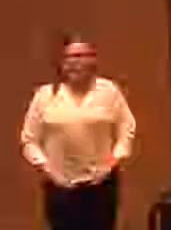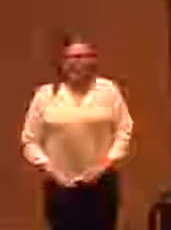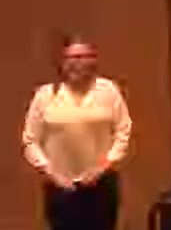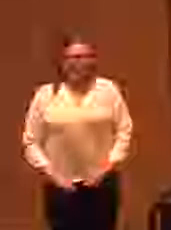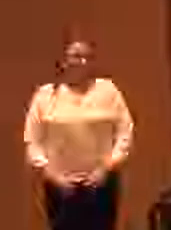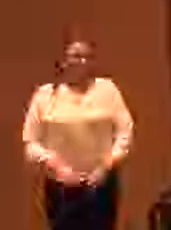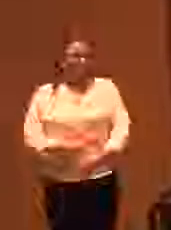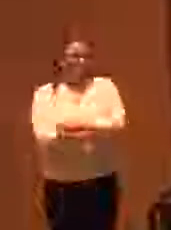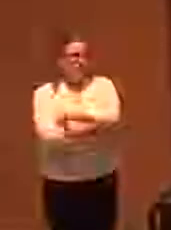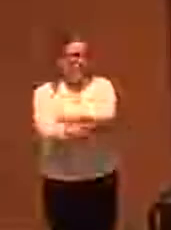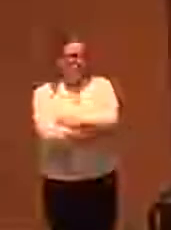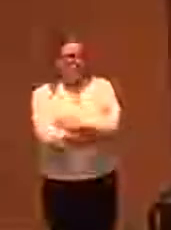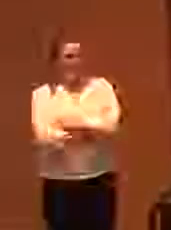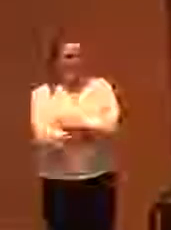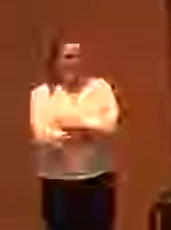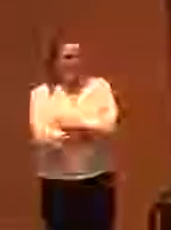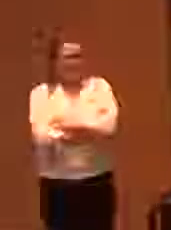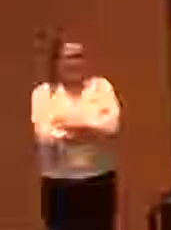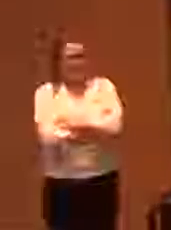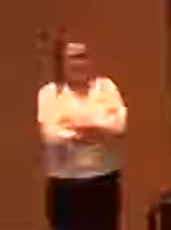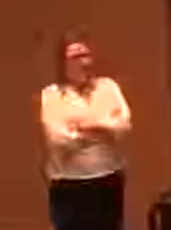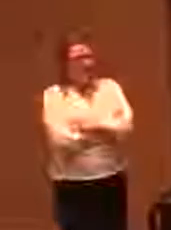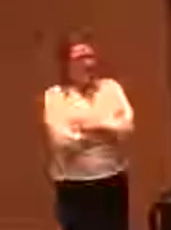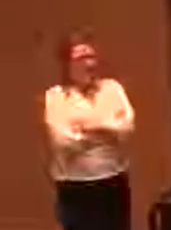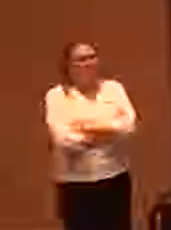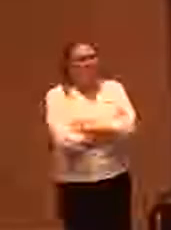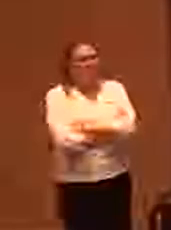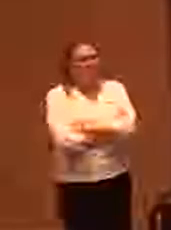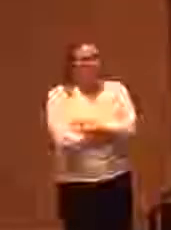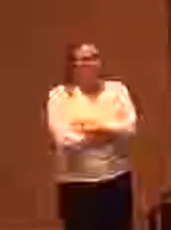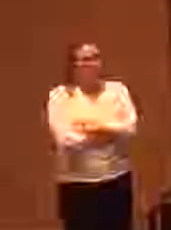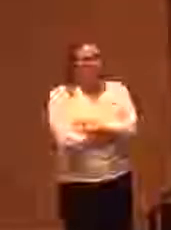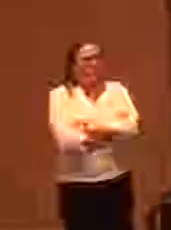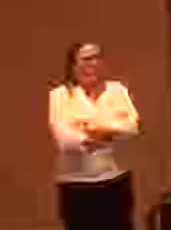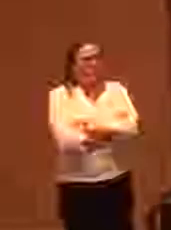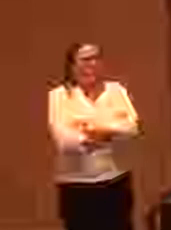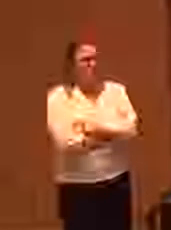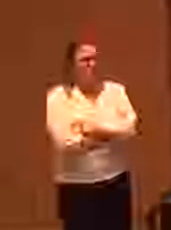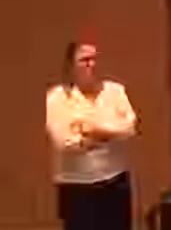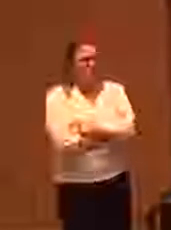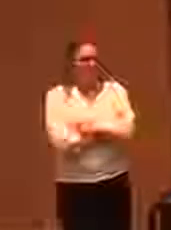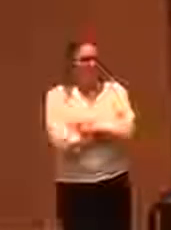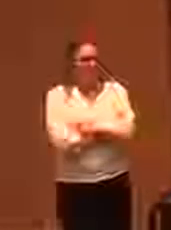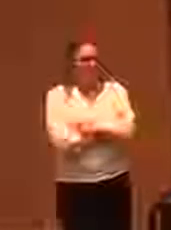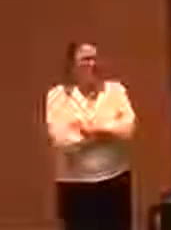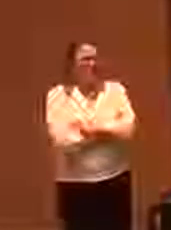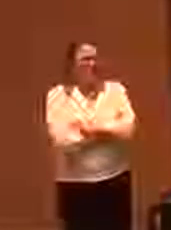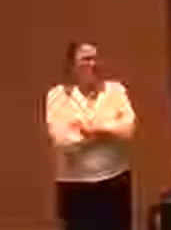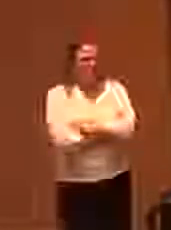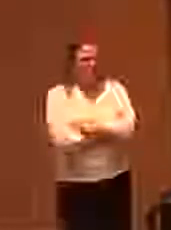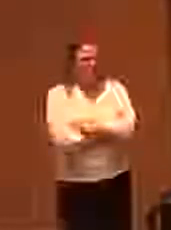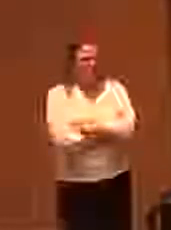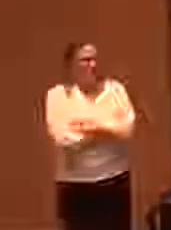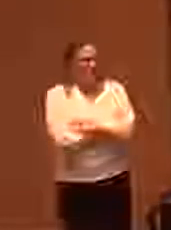small businesses. Technology is replacing human capital, and funding is downloaded